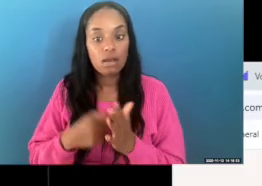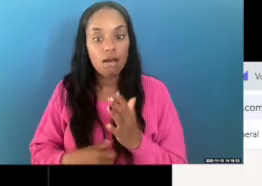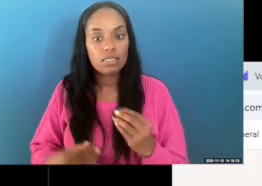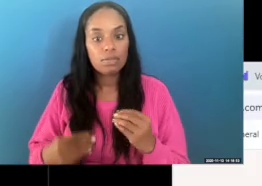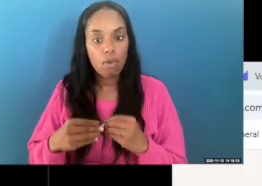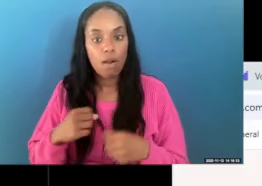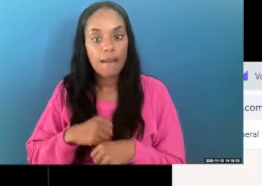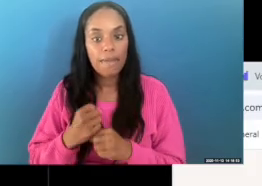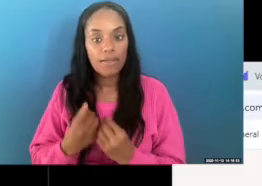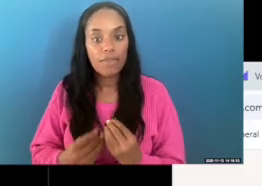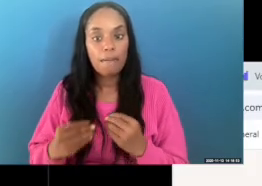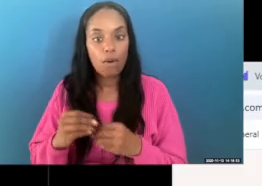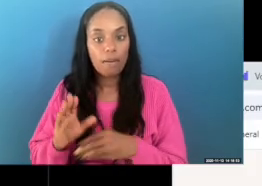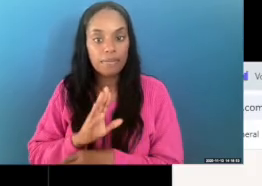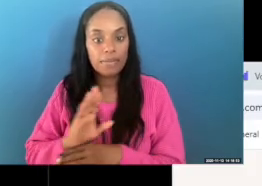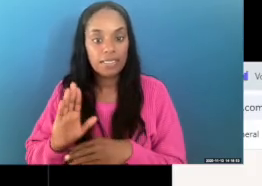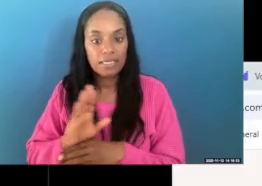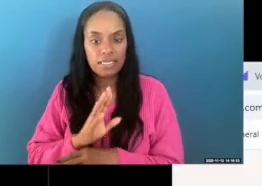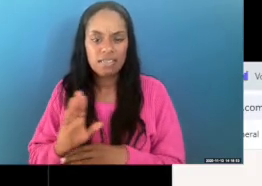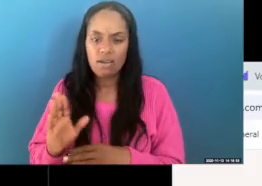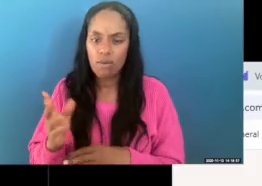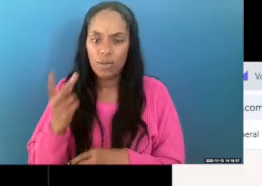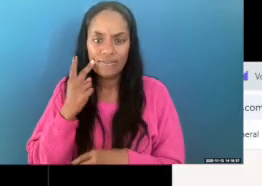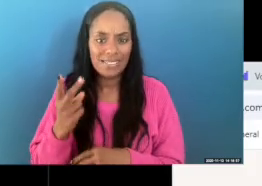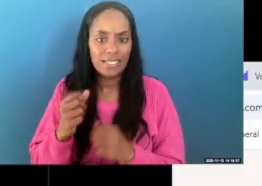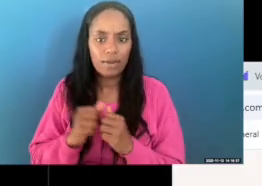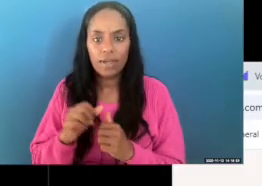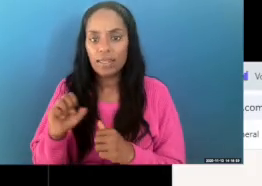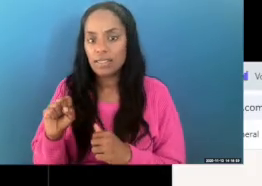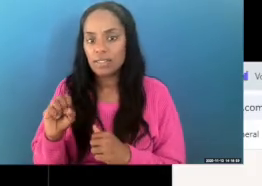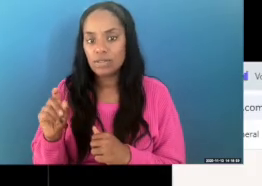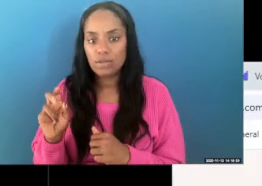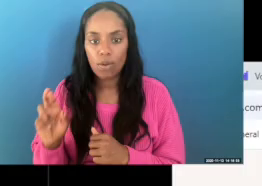history of success when we look at how you take